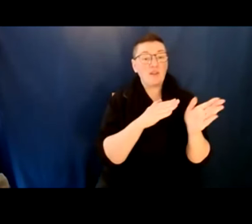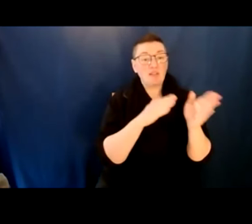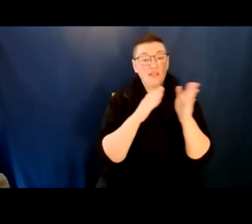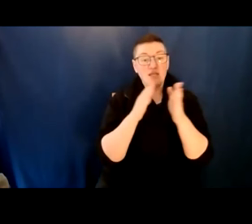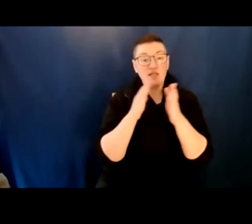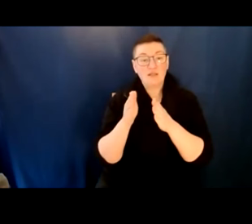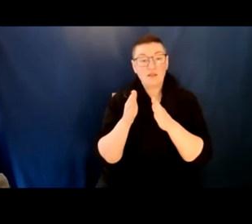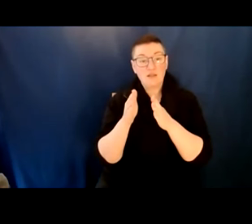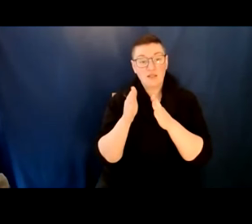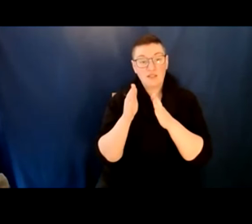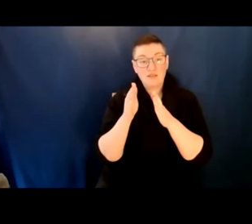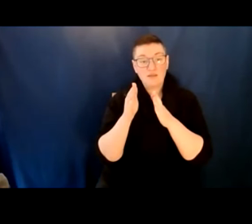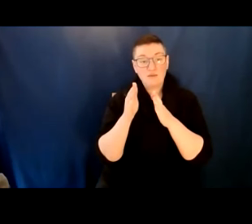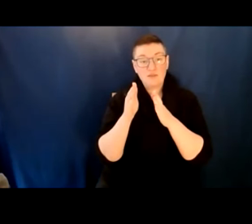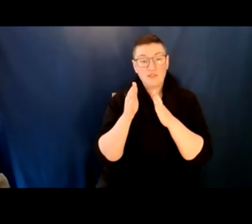So the